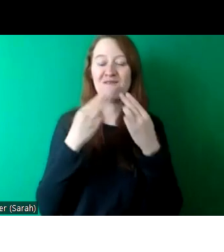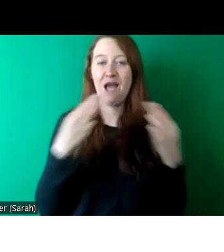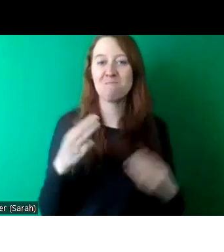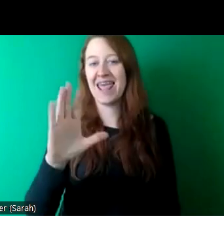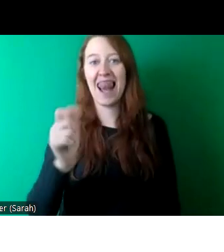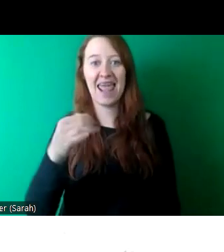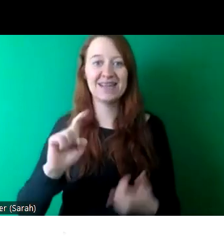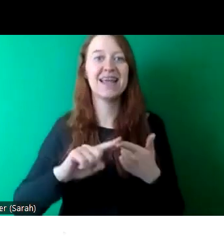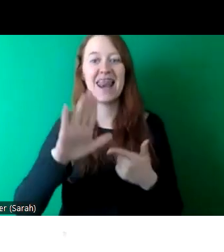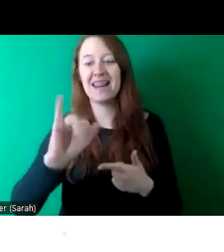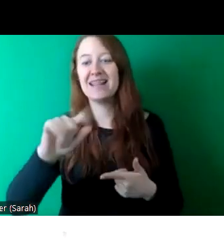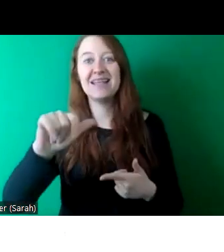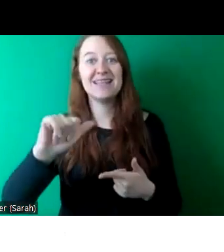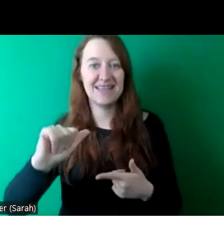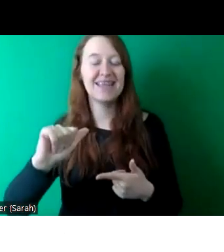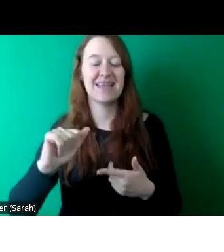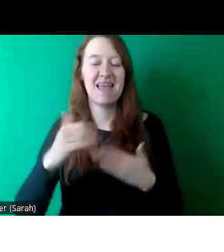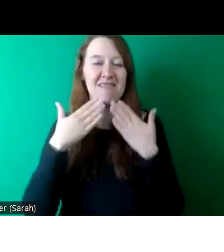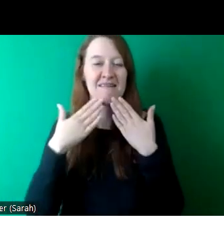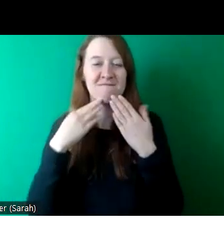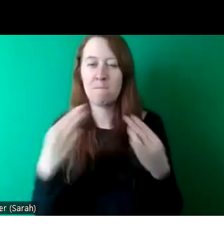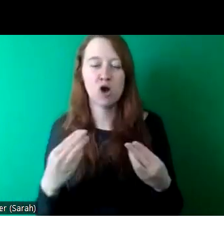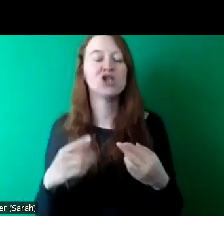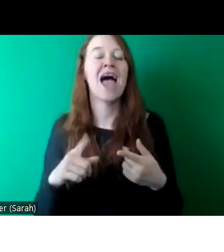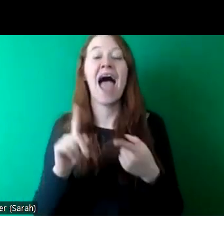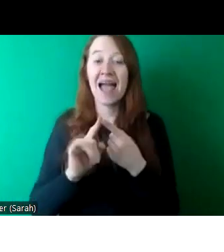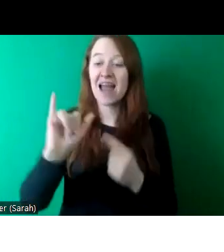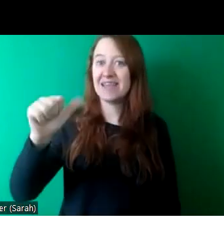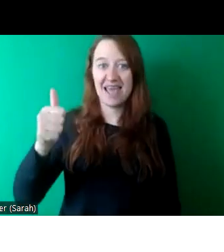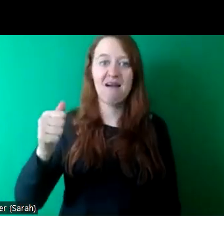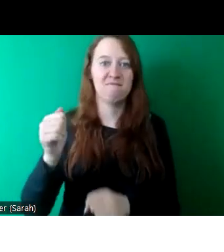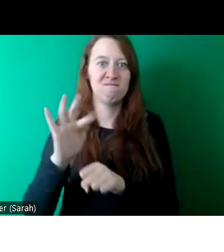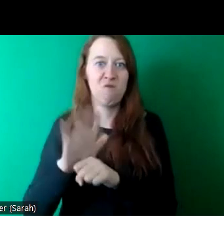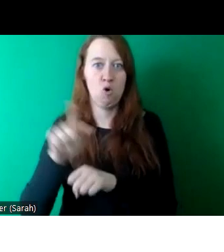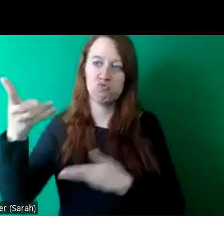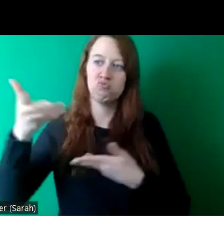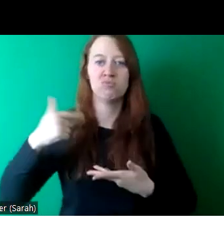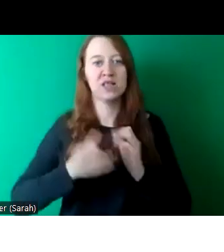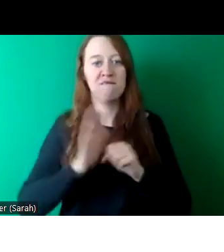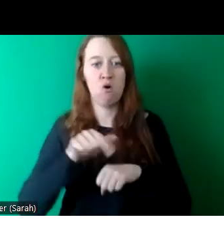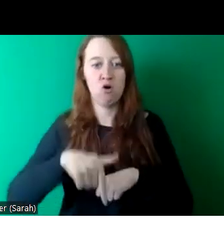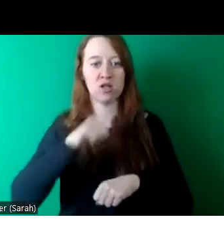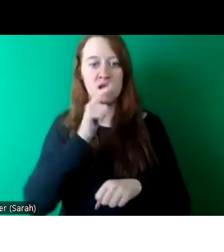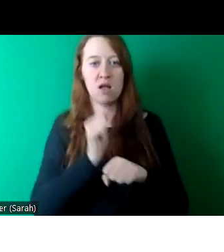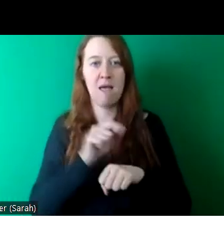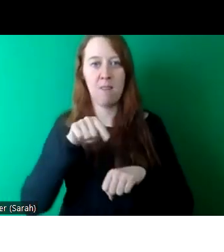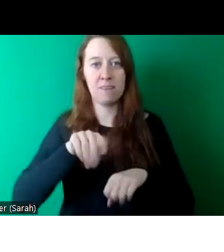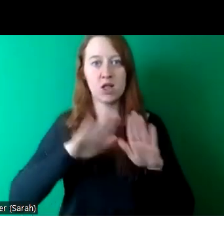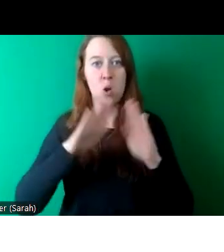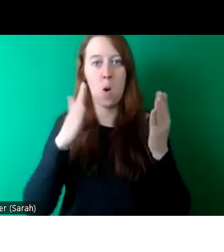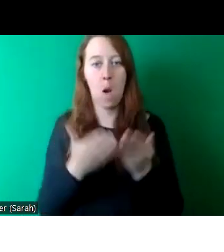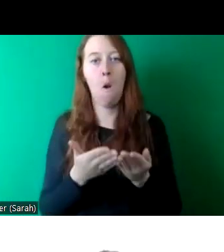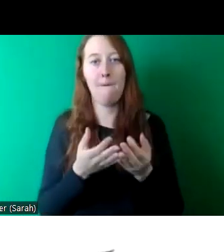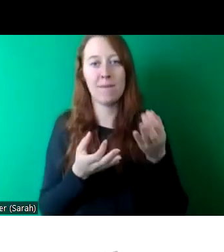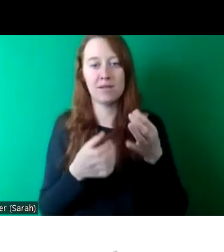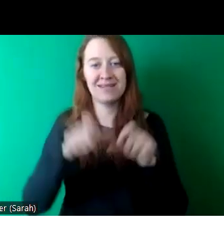I'd like to thank IDEA for giving us this opportunity to talk about the Global Citizenship Certificate, and myself and my colleague, Dr. Aoife